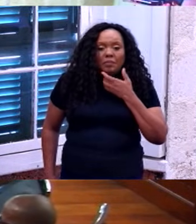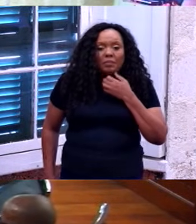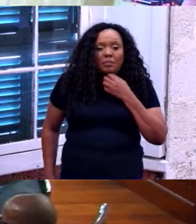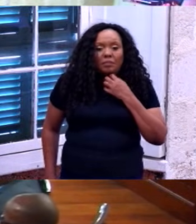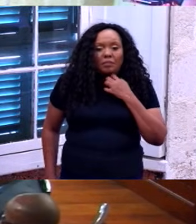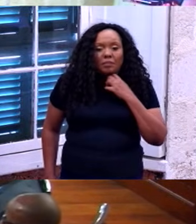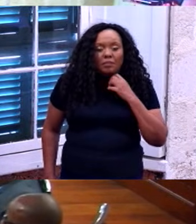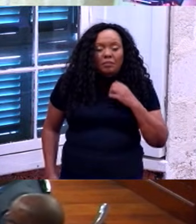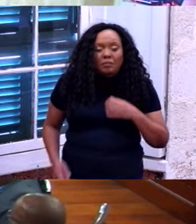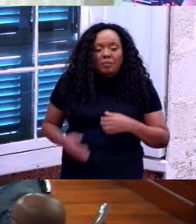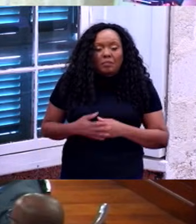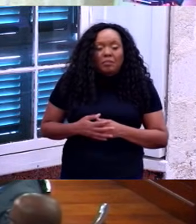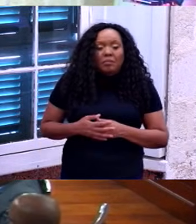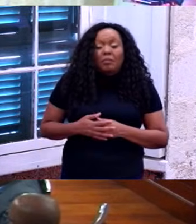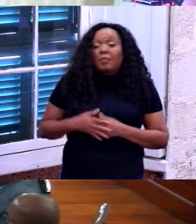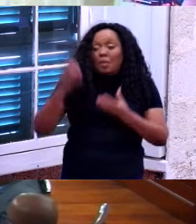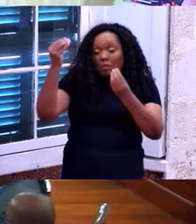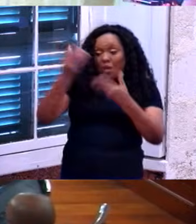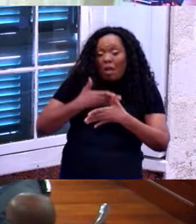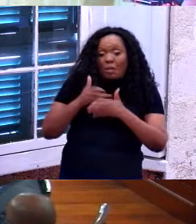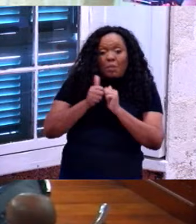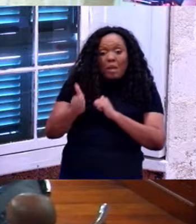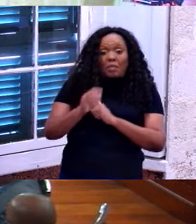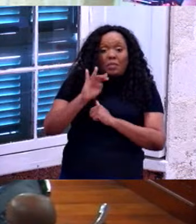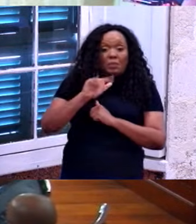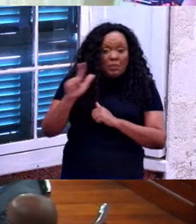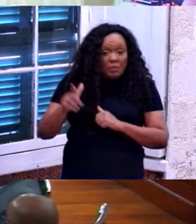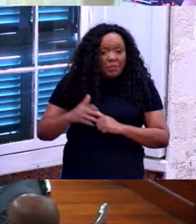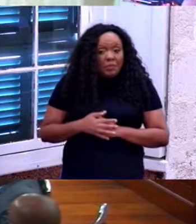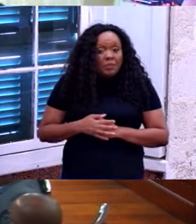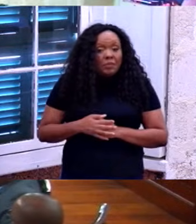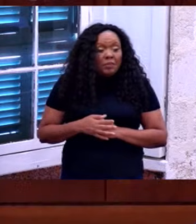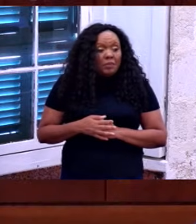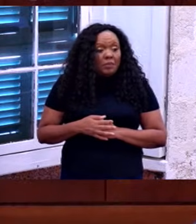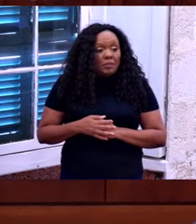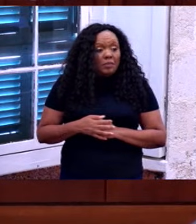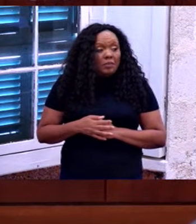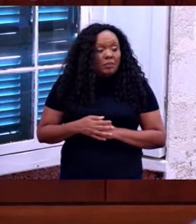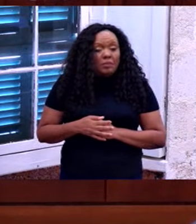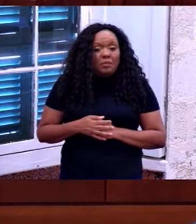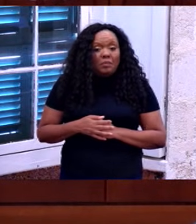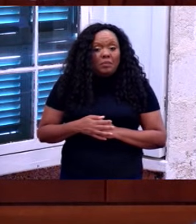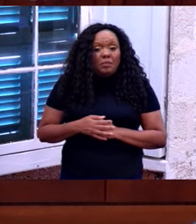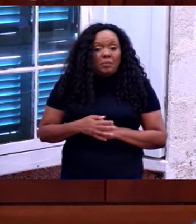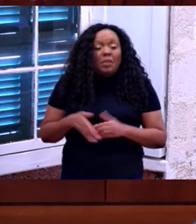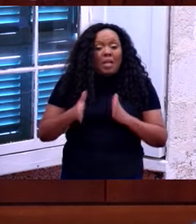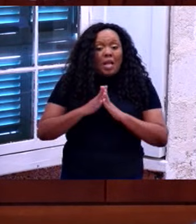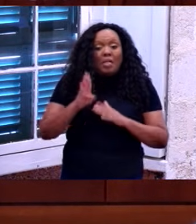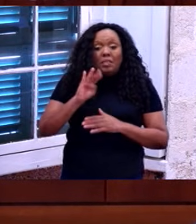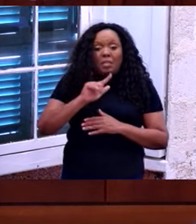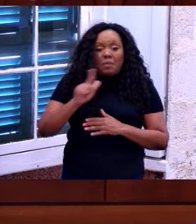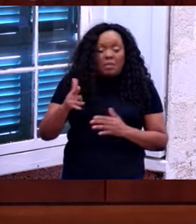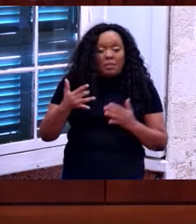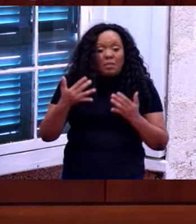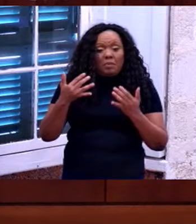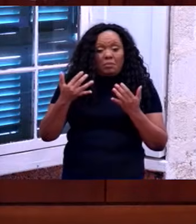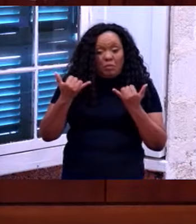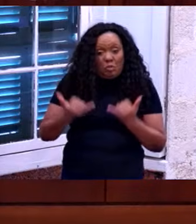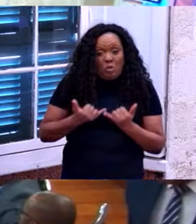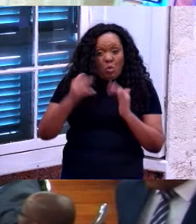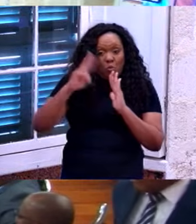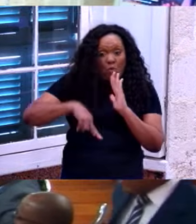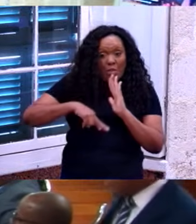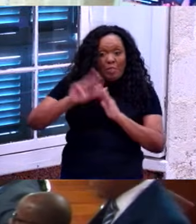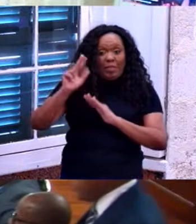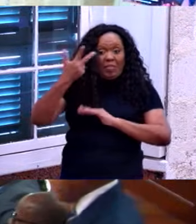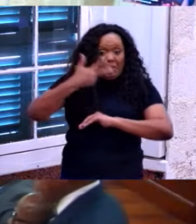The chairman has reported the passing of one bill in committee. Senator Cummins. Mr. President, I beg to move that this bill now be read a third time.